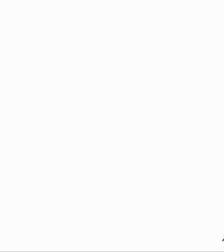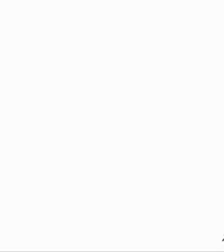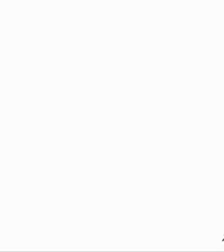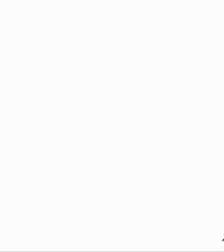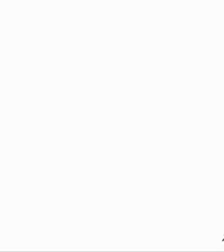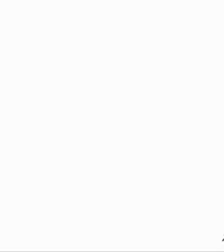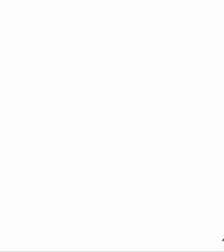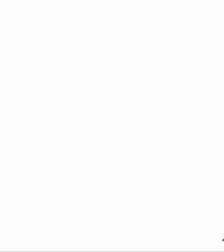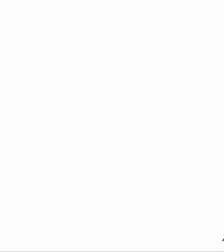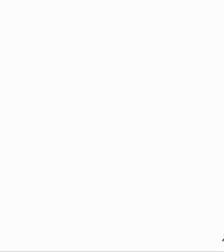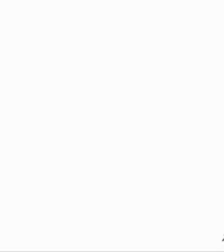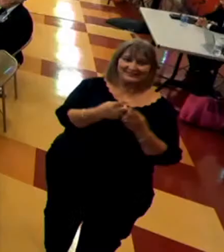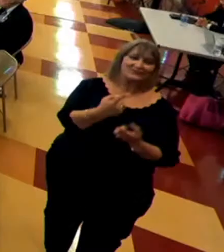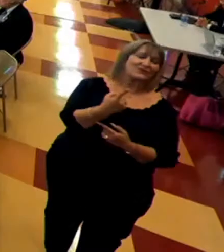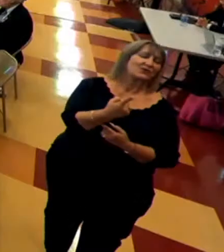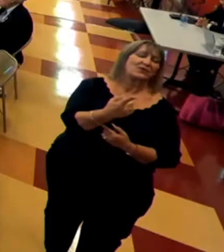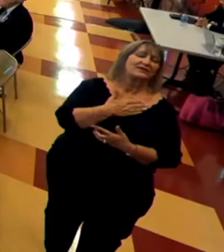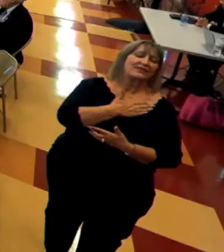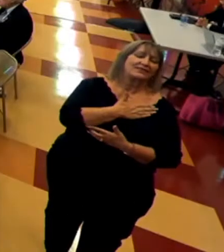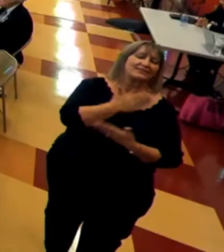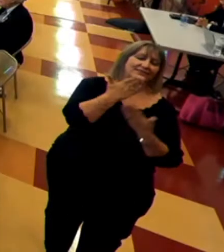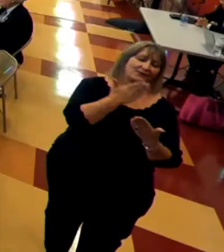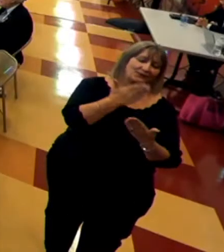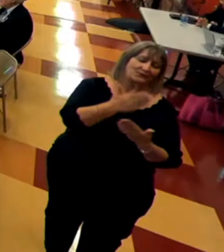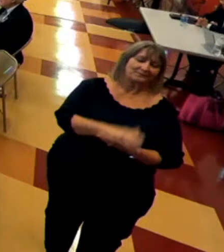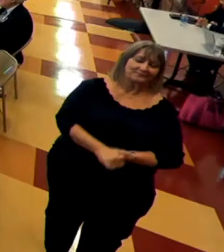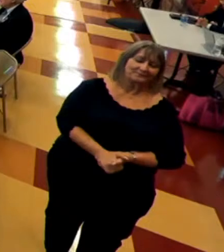for your consideration.